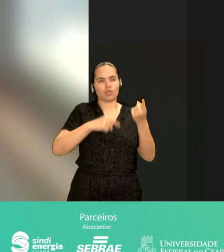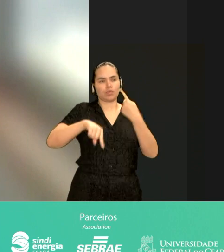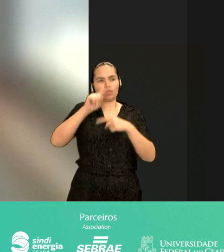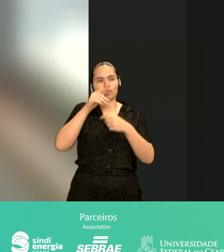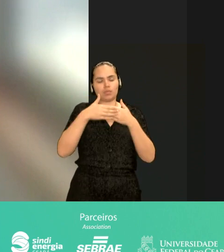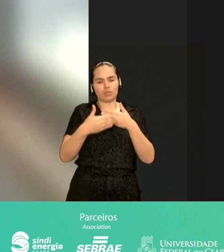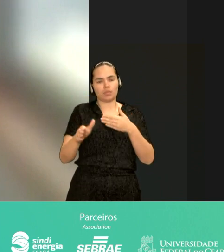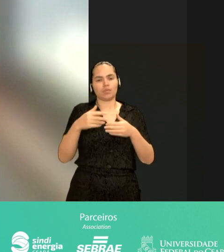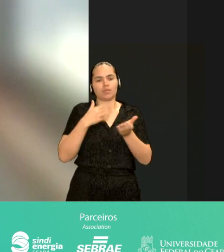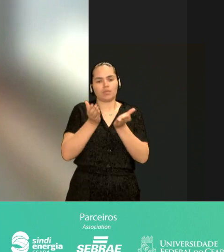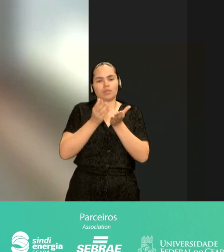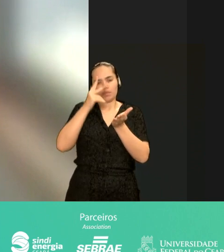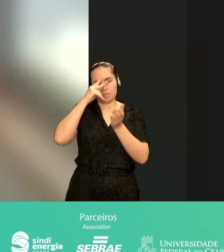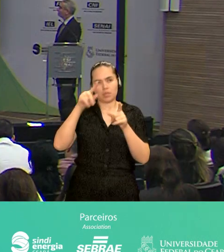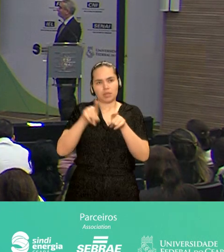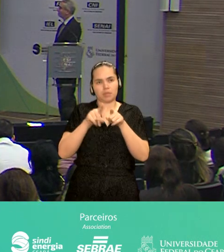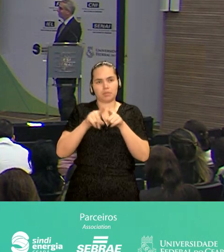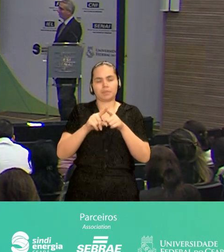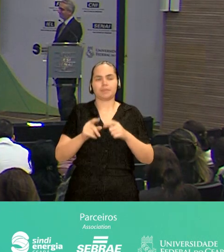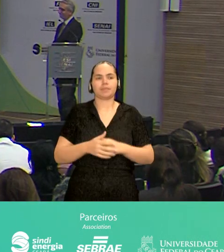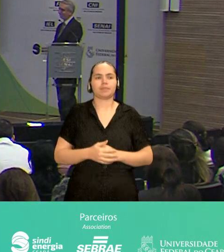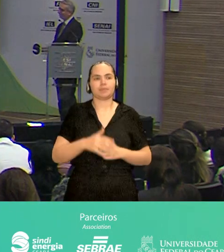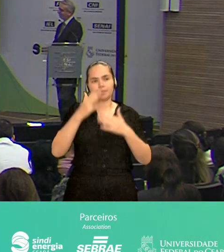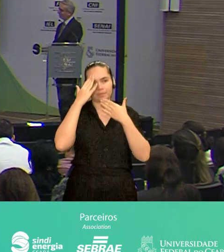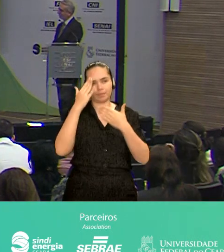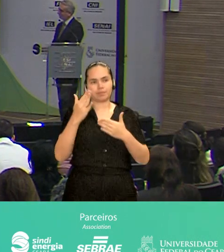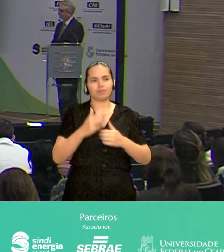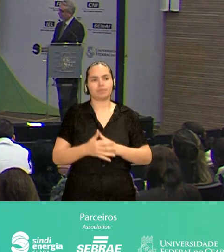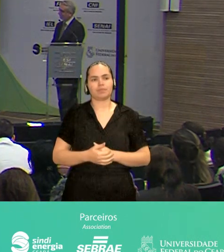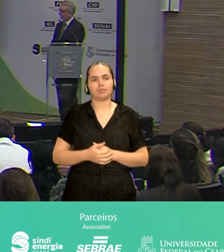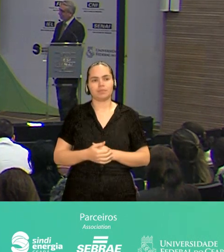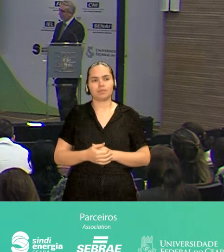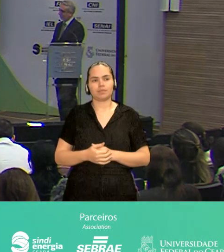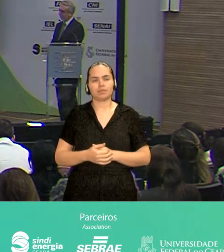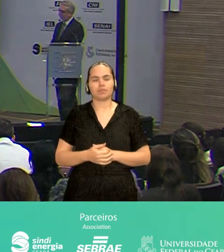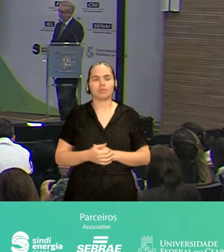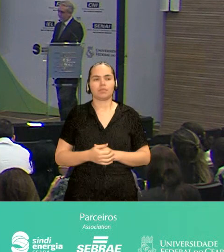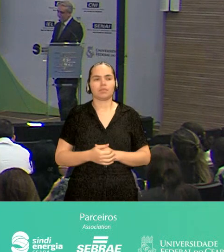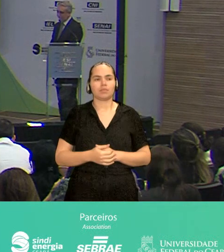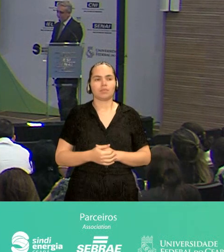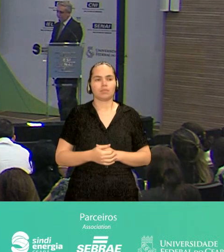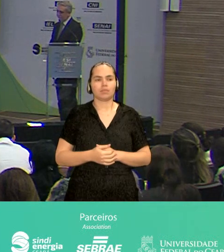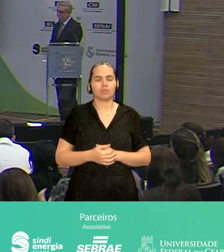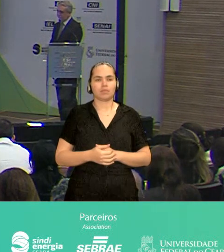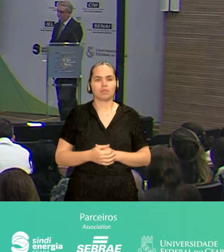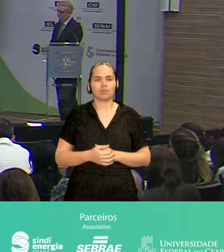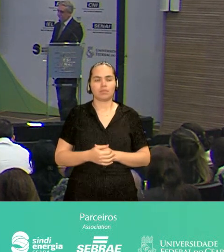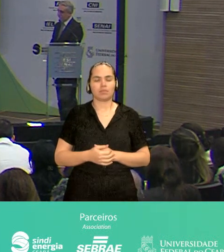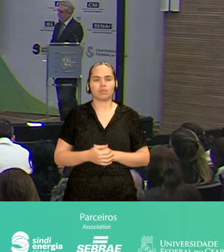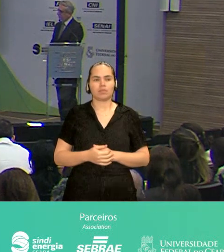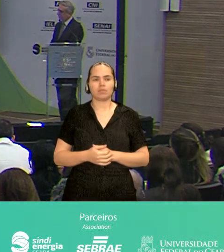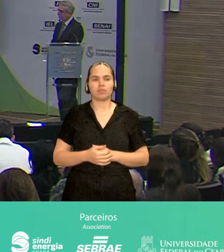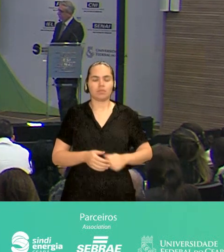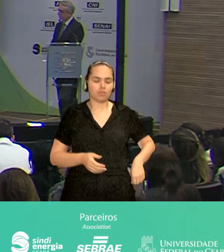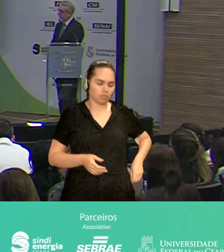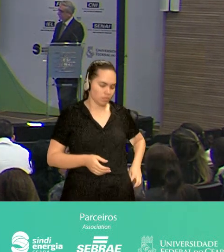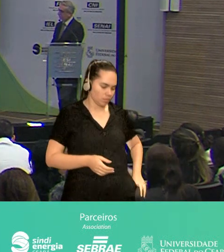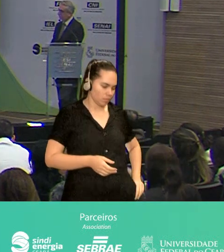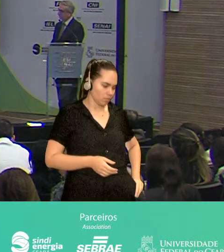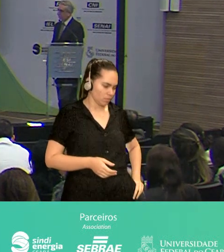the Porto do Sul sketch também. to reality. Obrigada. Mr. Kamar, would you like to make some